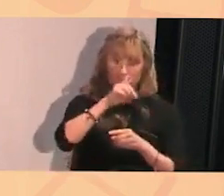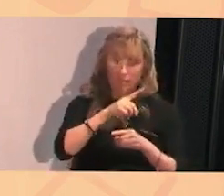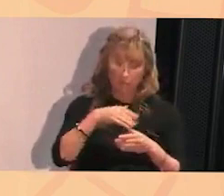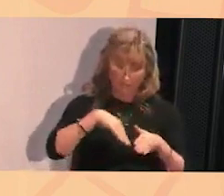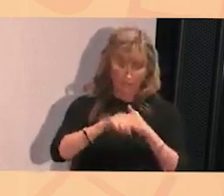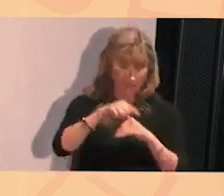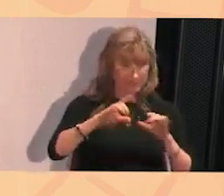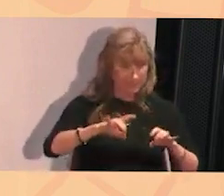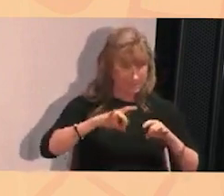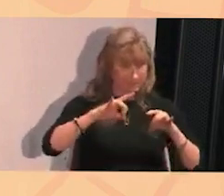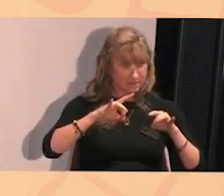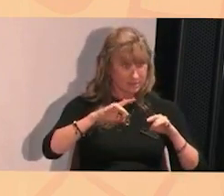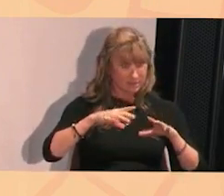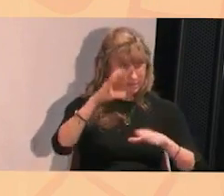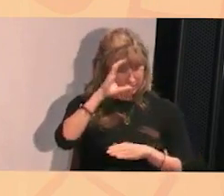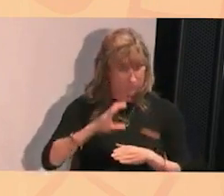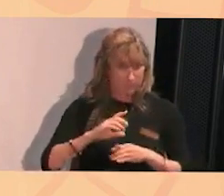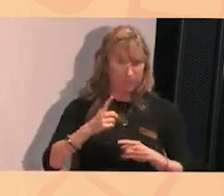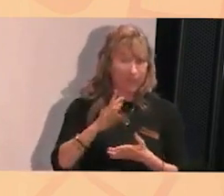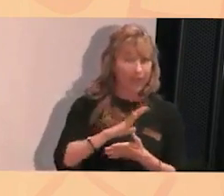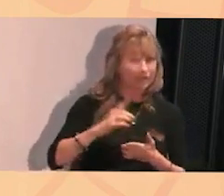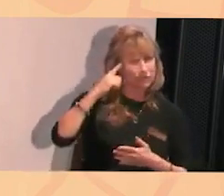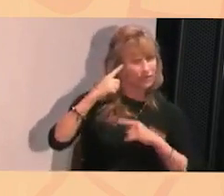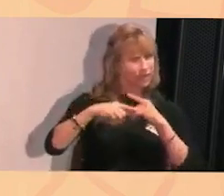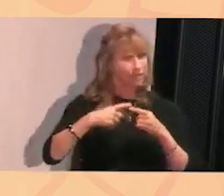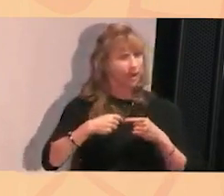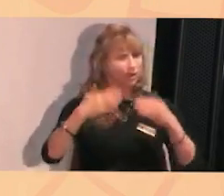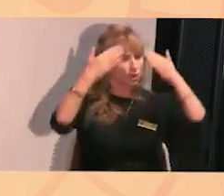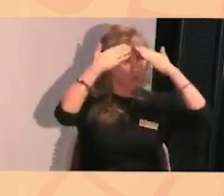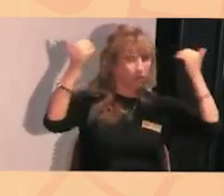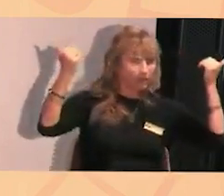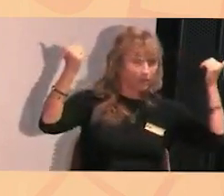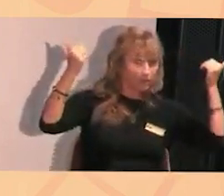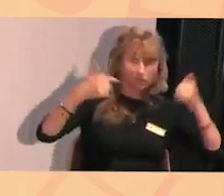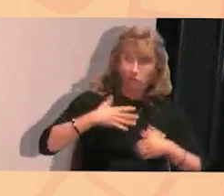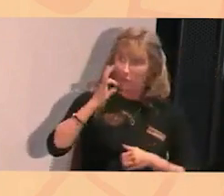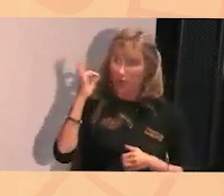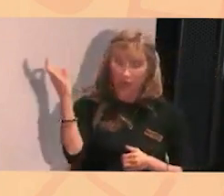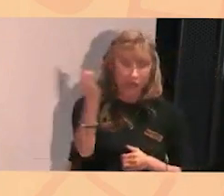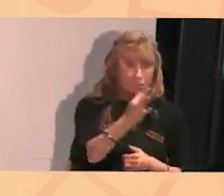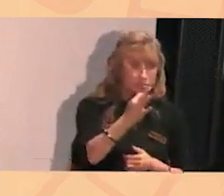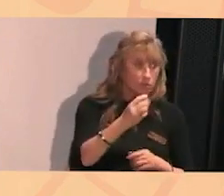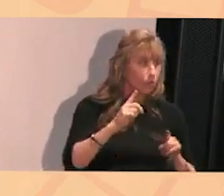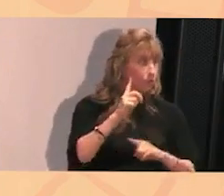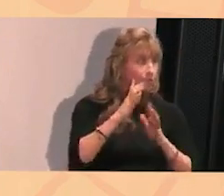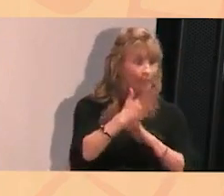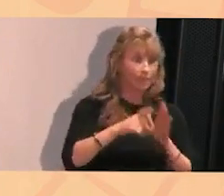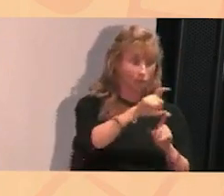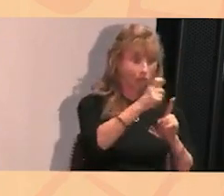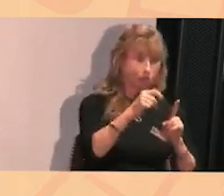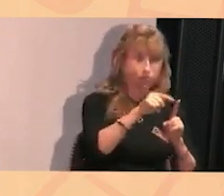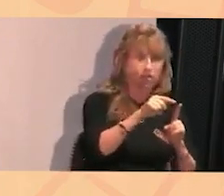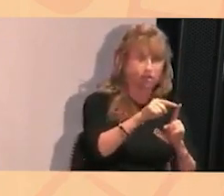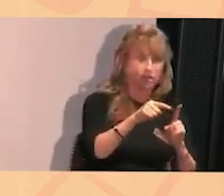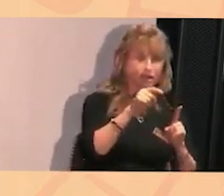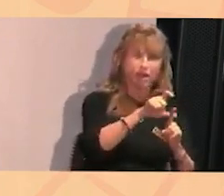more importantly, how does that deliver well-being? I place the question to all of you in this room, what is culture? How does it define you? And